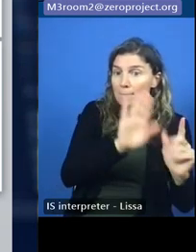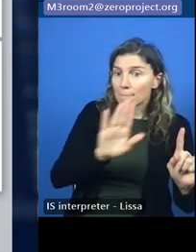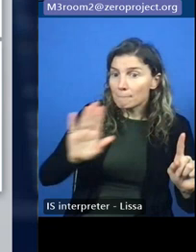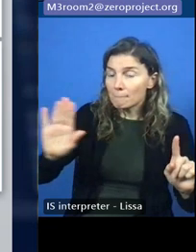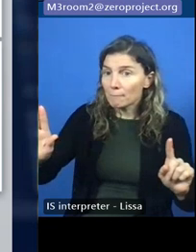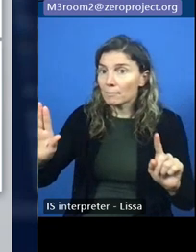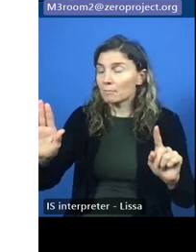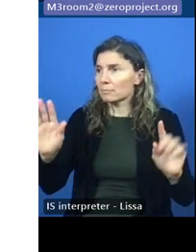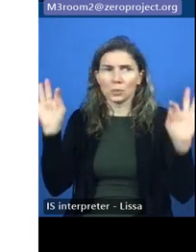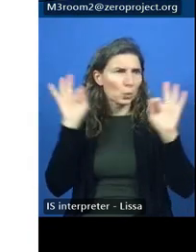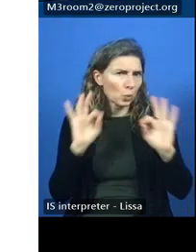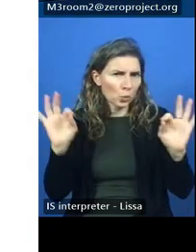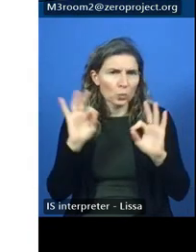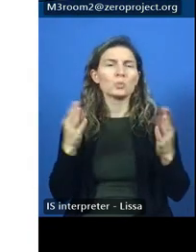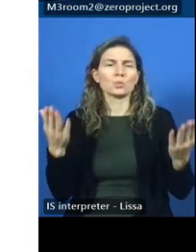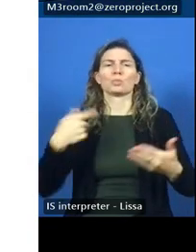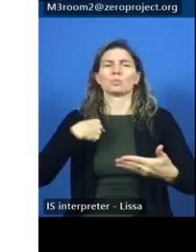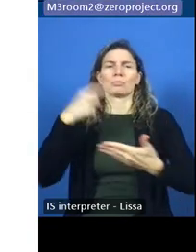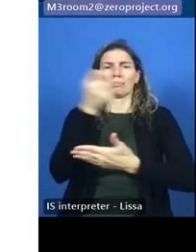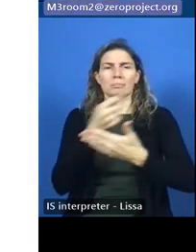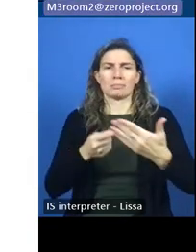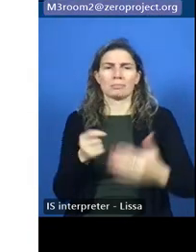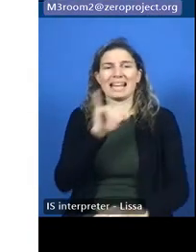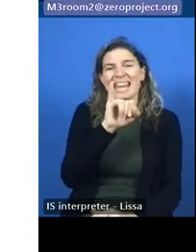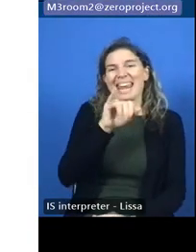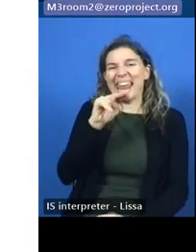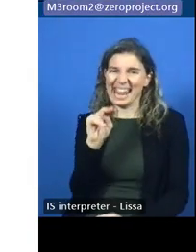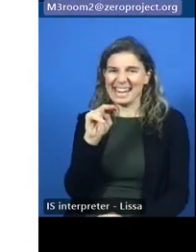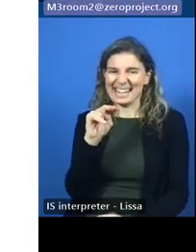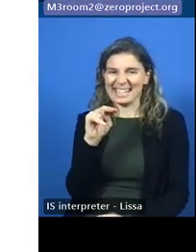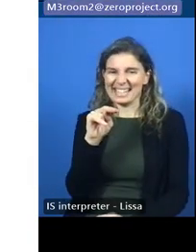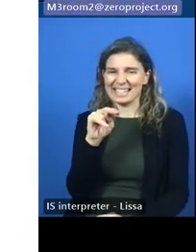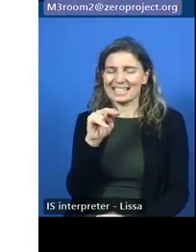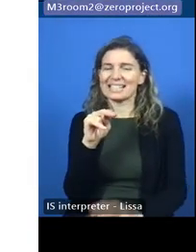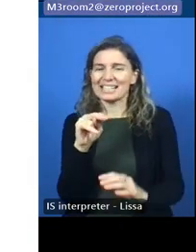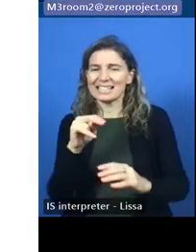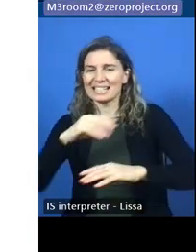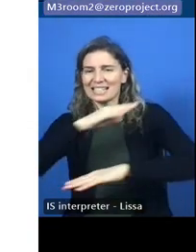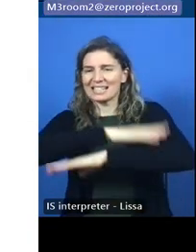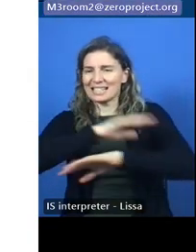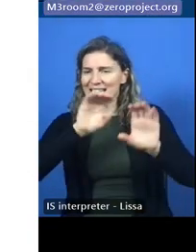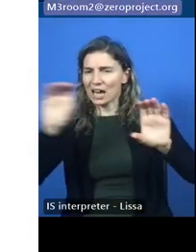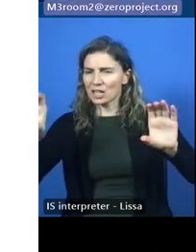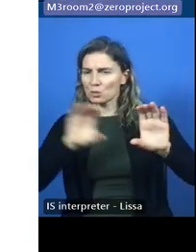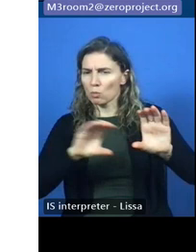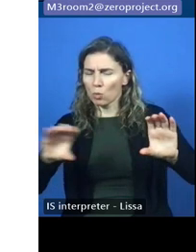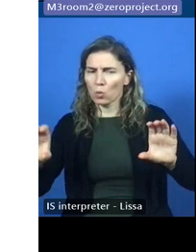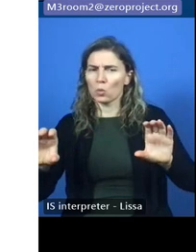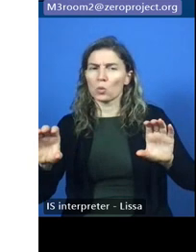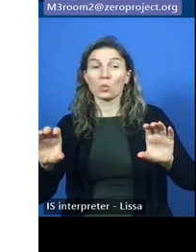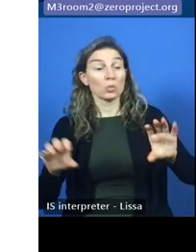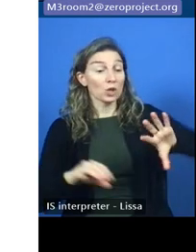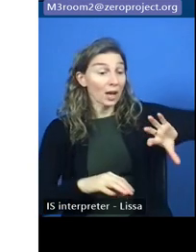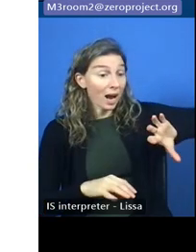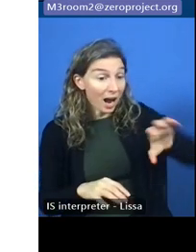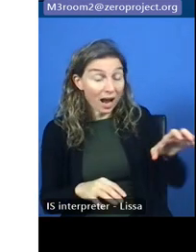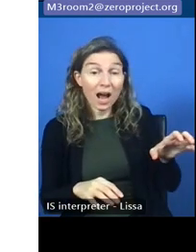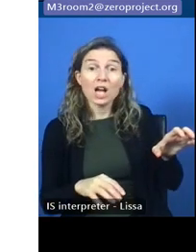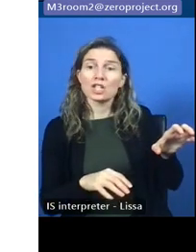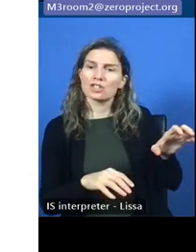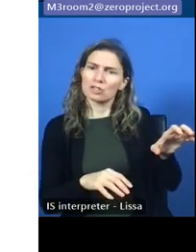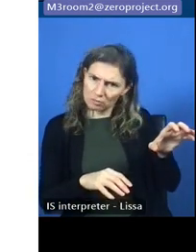the InDashboard to empower countries to show their progress while also holding states accountable